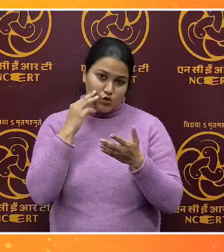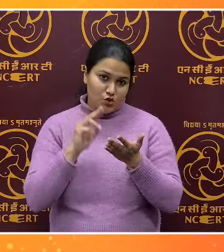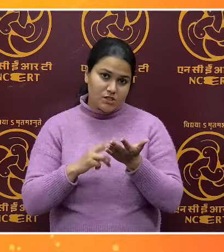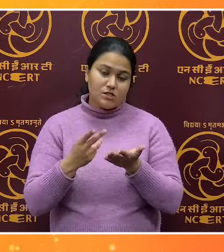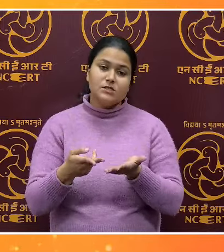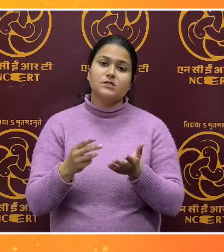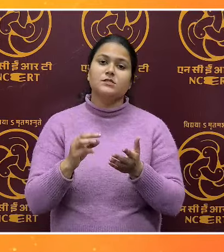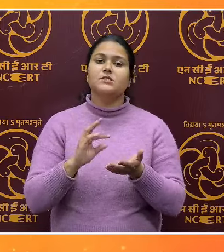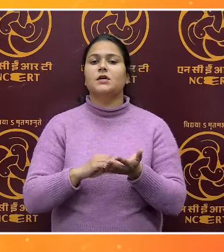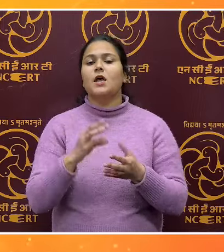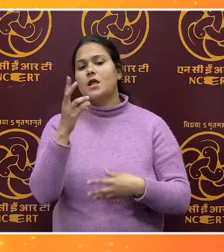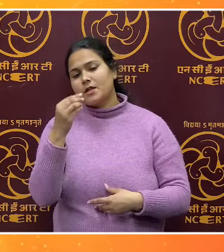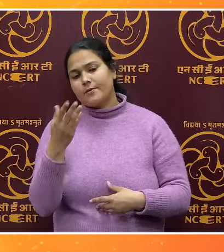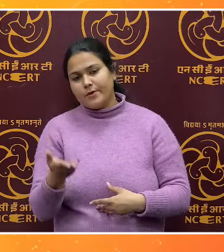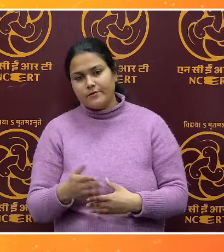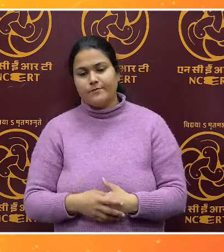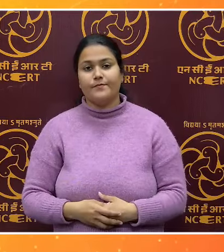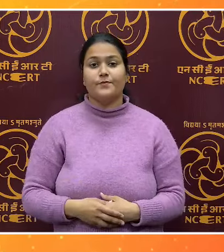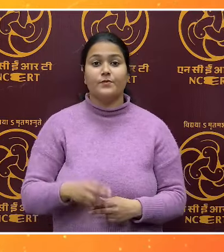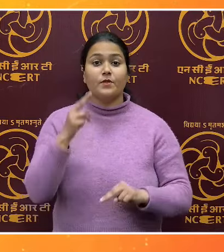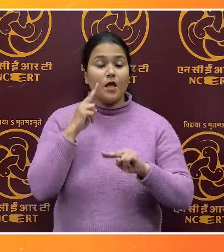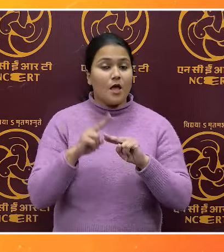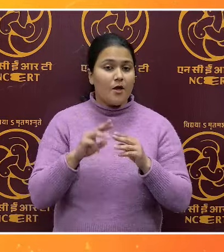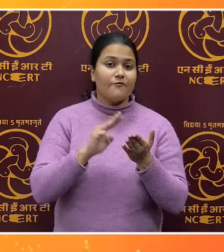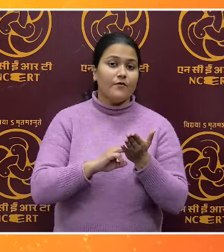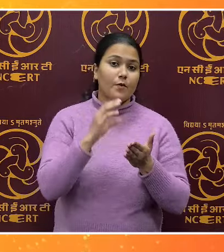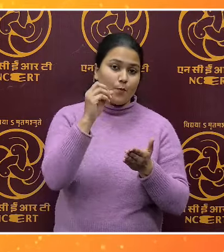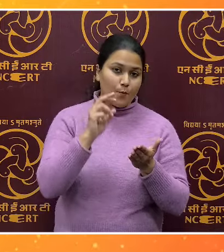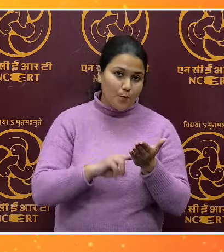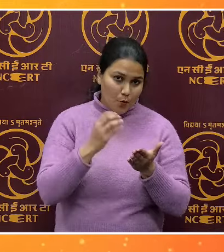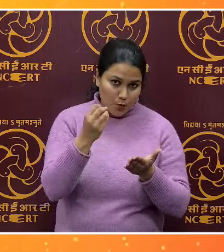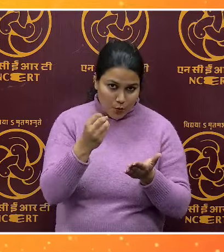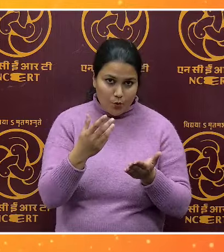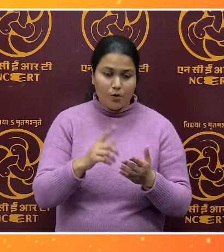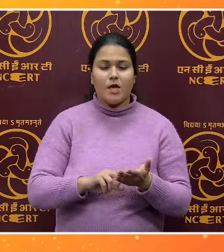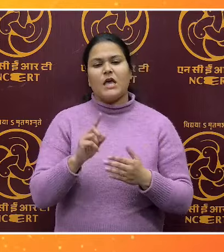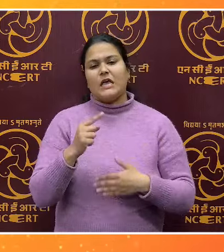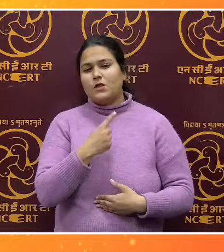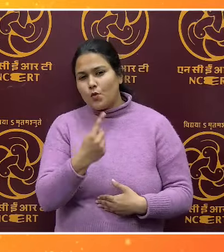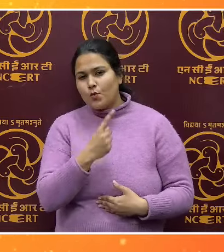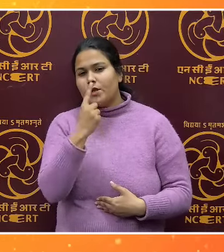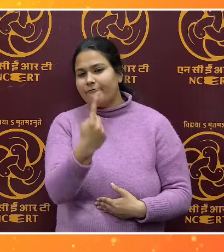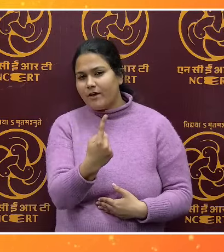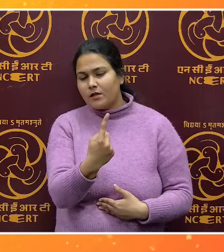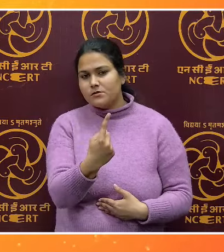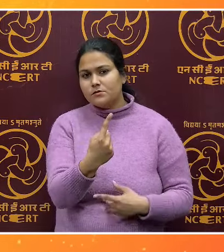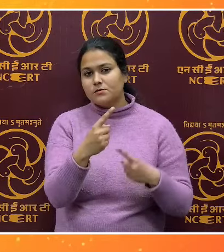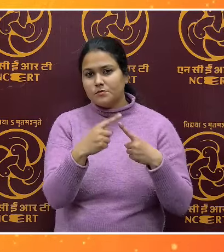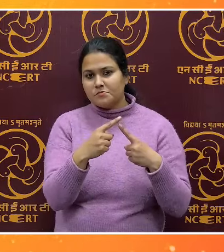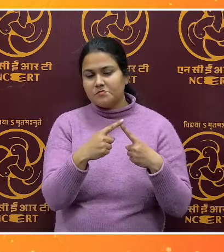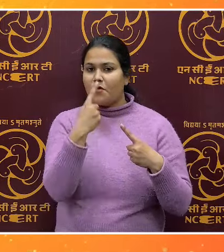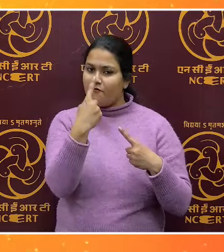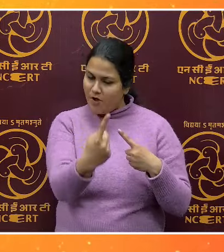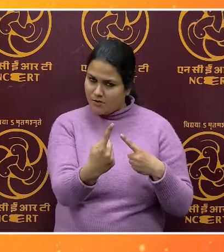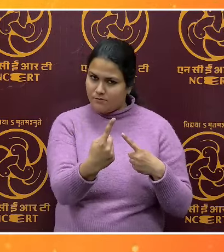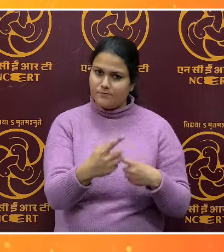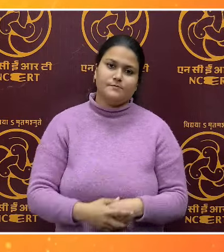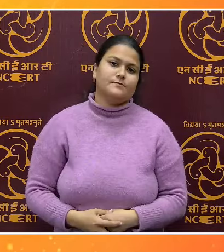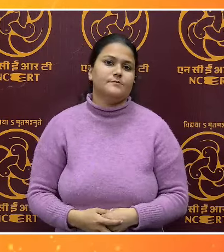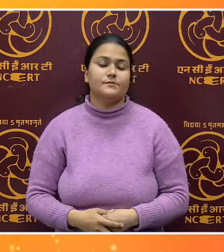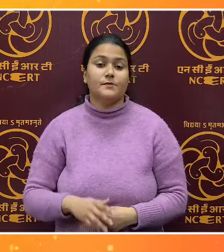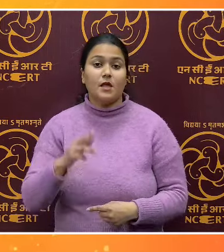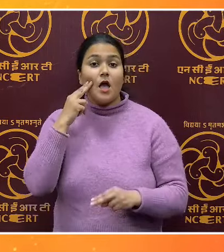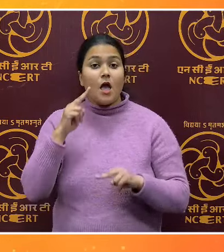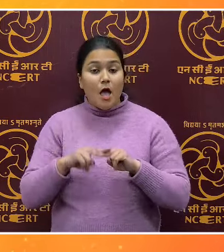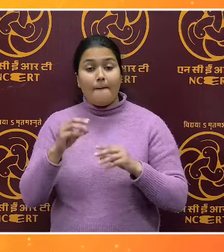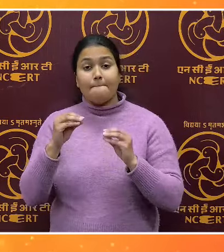about monodentate ligand, it means that they will make only one coordinate bond. So, its coordination number will be 1. In